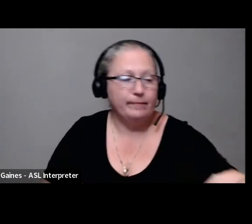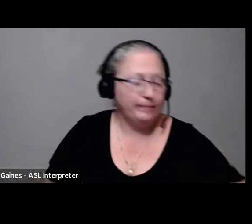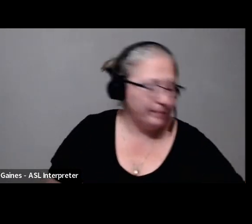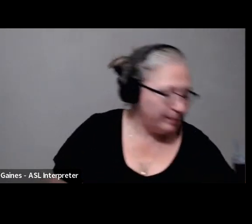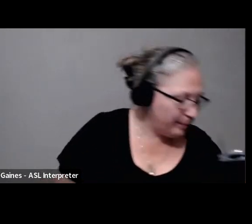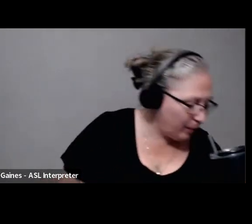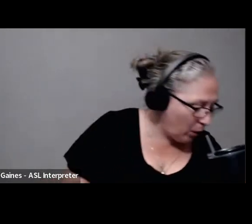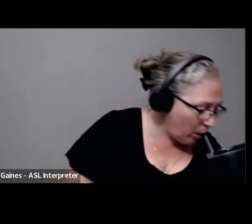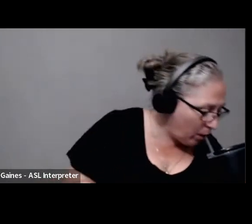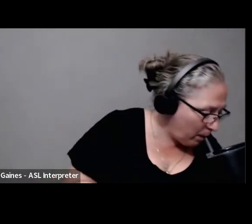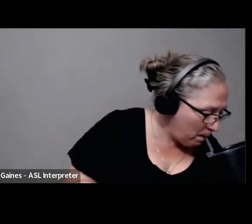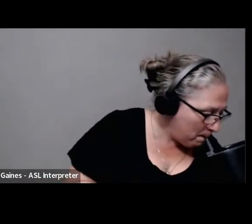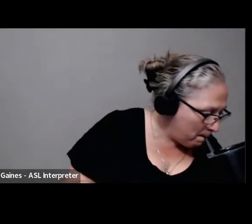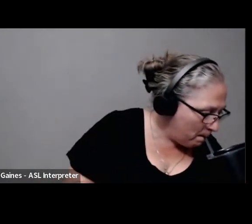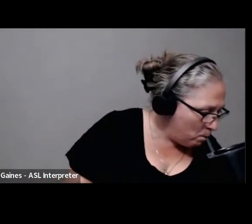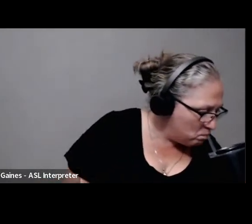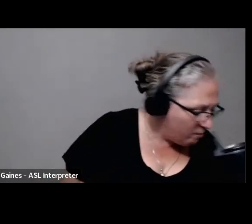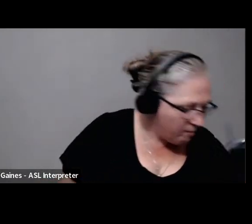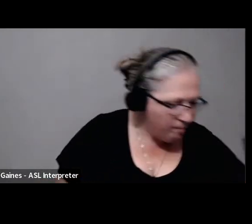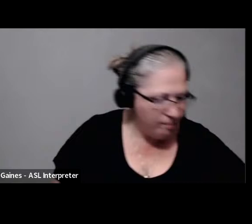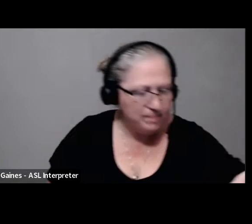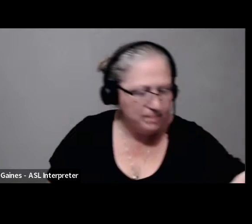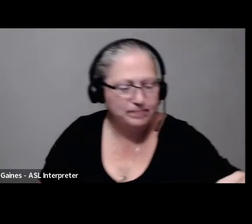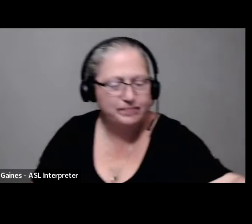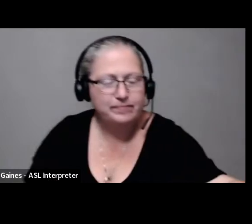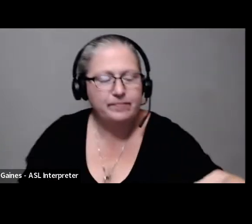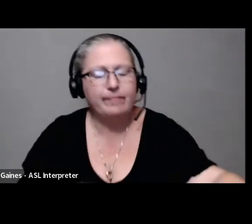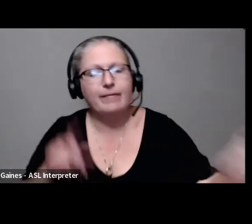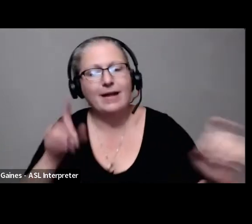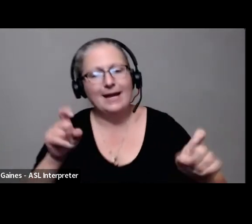Okay, we need a motion.